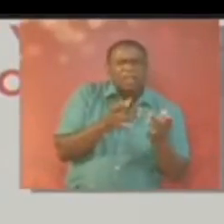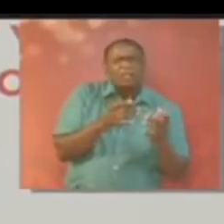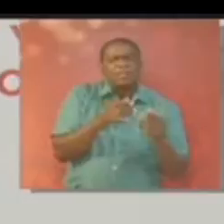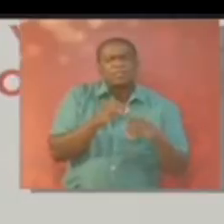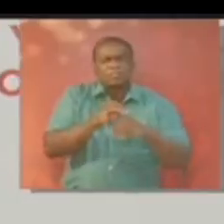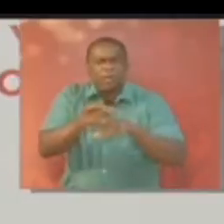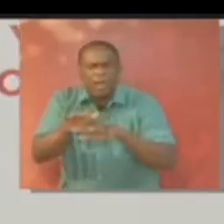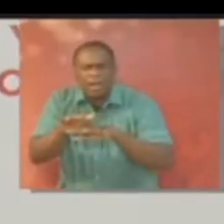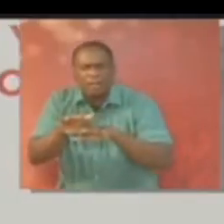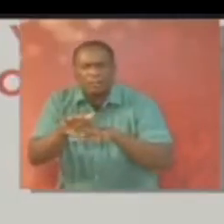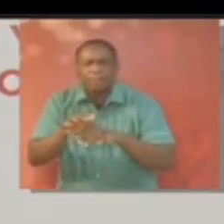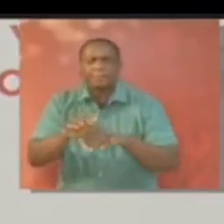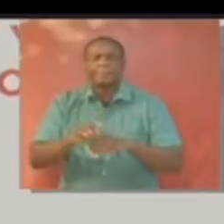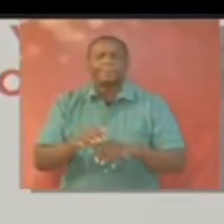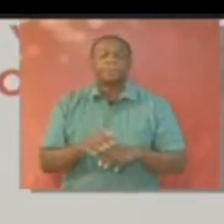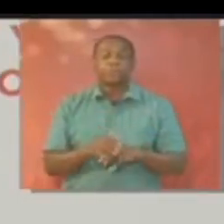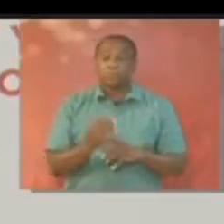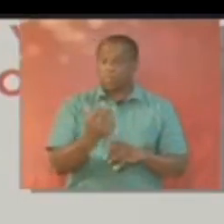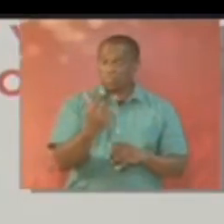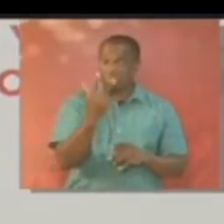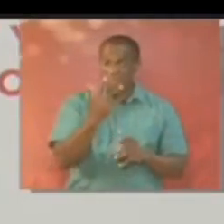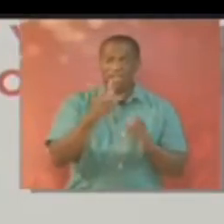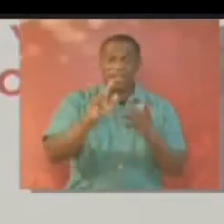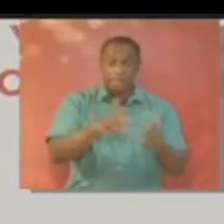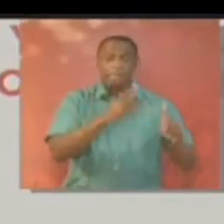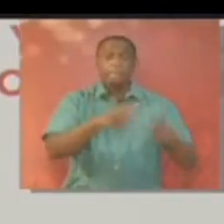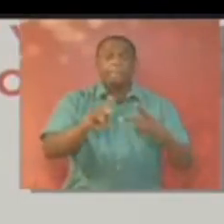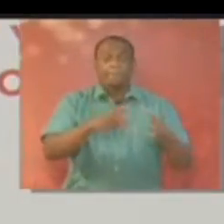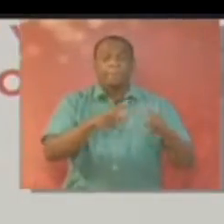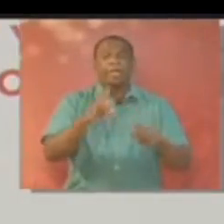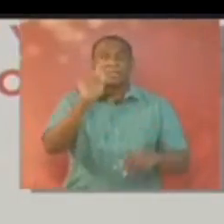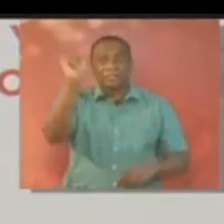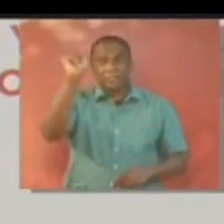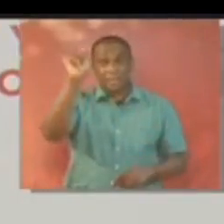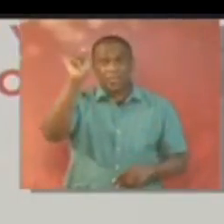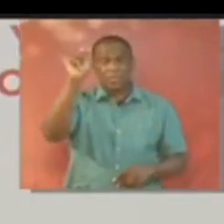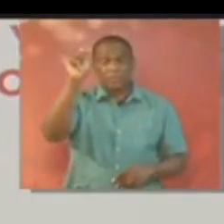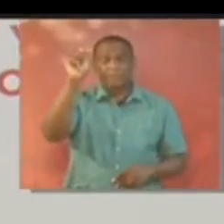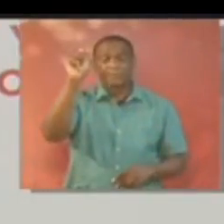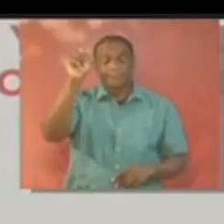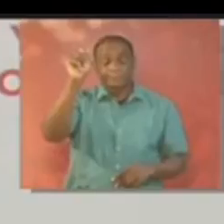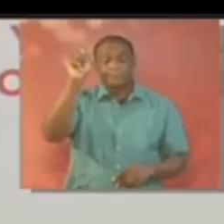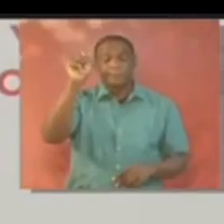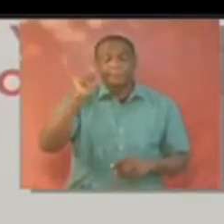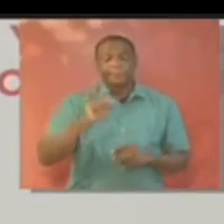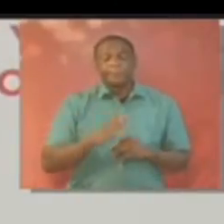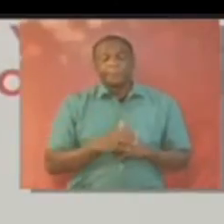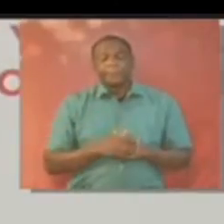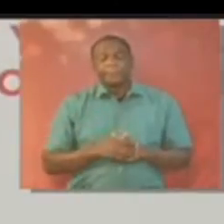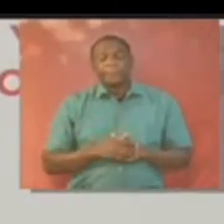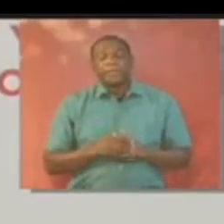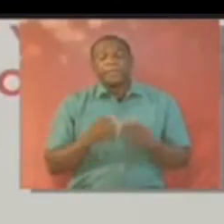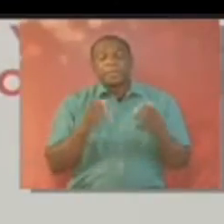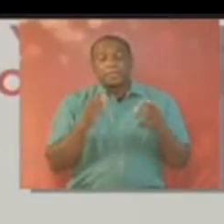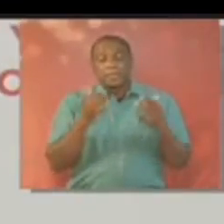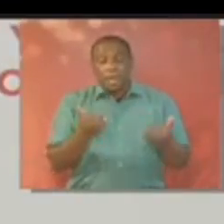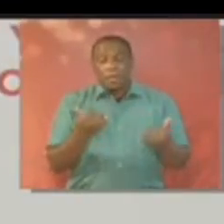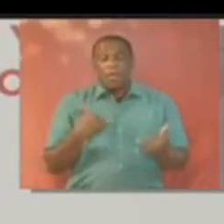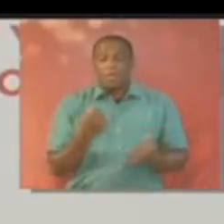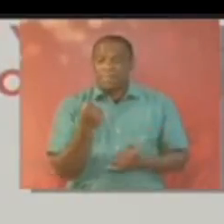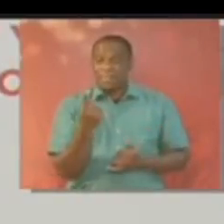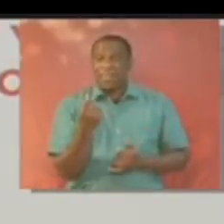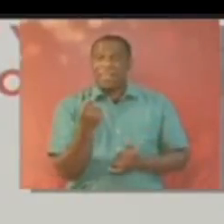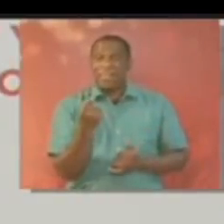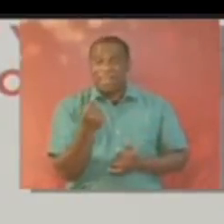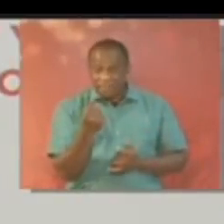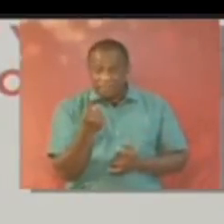in Tobago, from the 22nd of November, 28th of November, and 8th of December, we now have 11